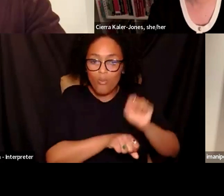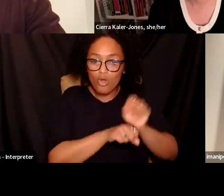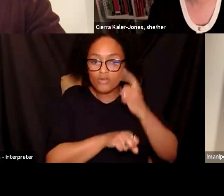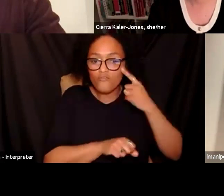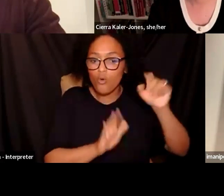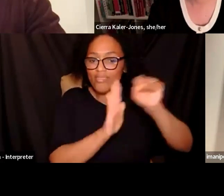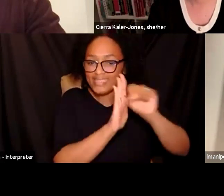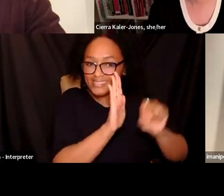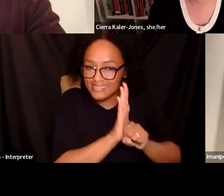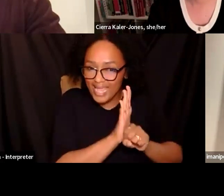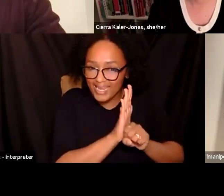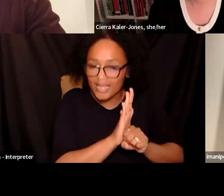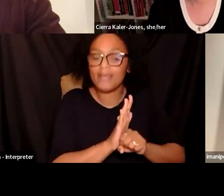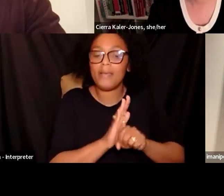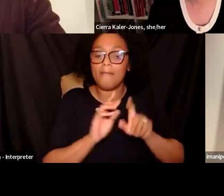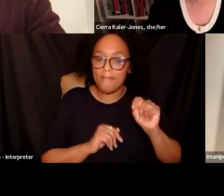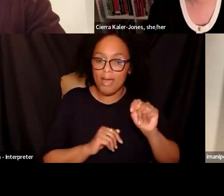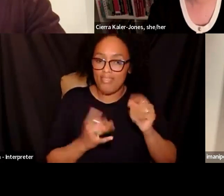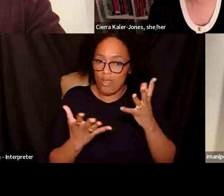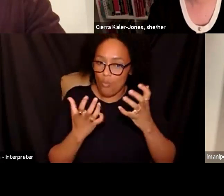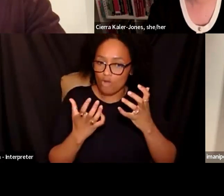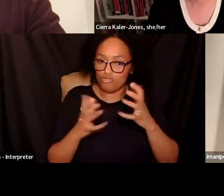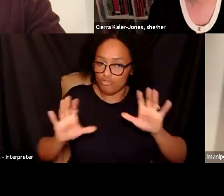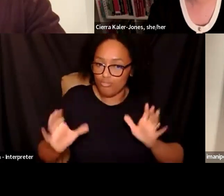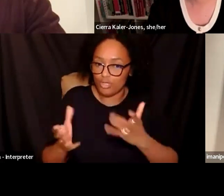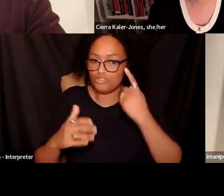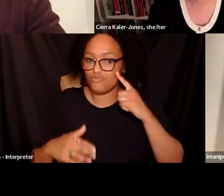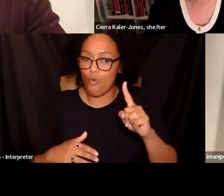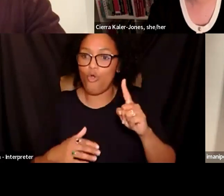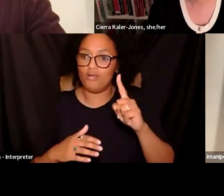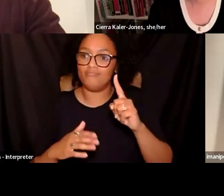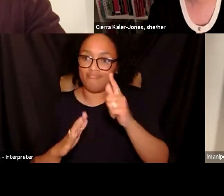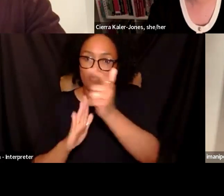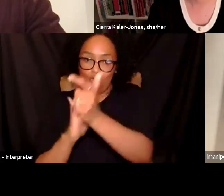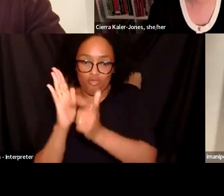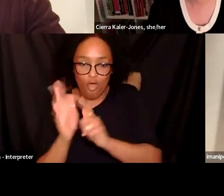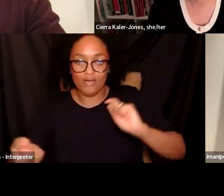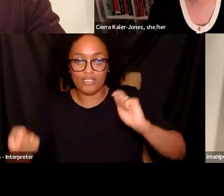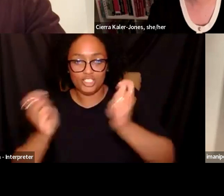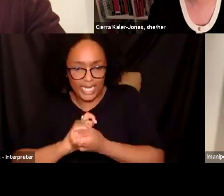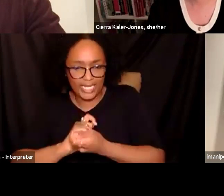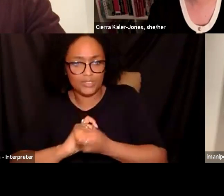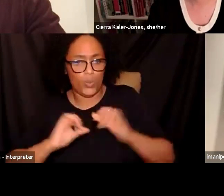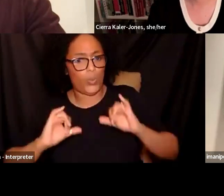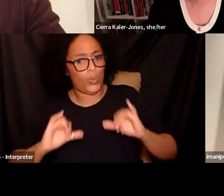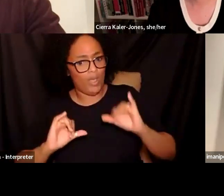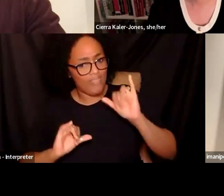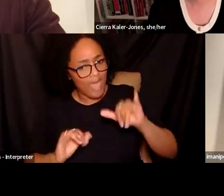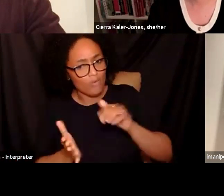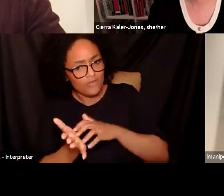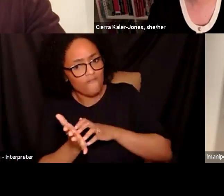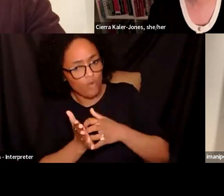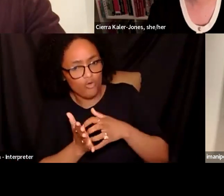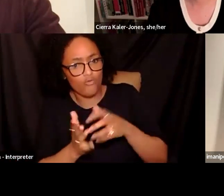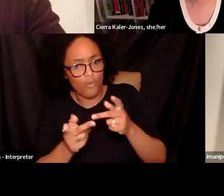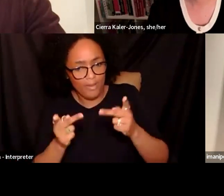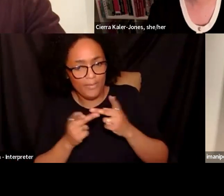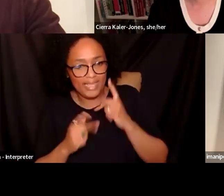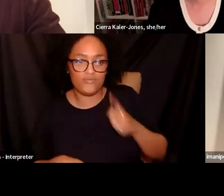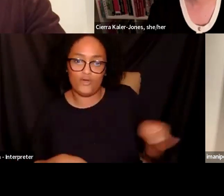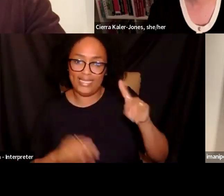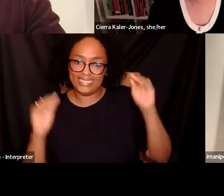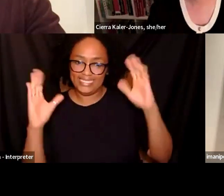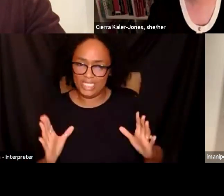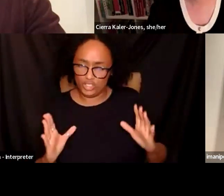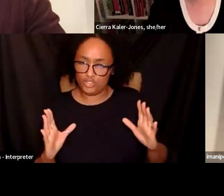to bring this litigation. It's also a reminder that to the extent we do think about the history of litigation that led up to Brown